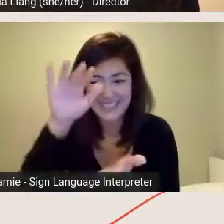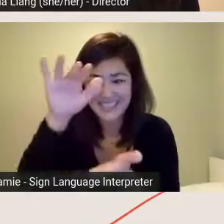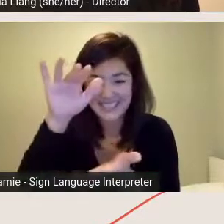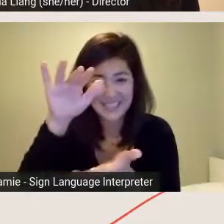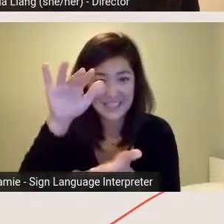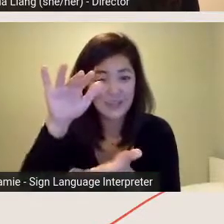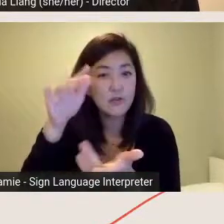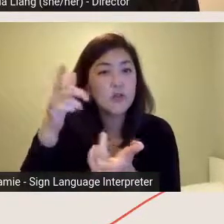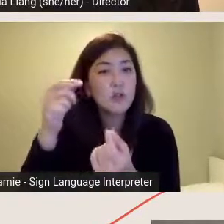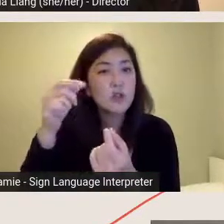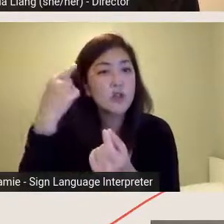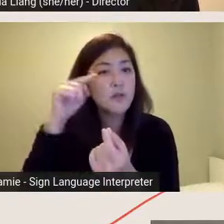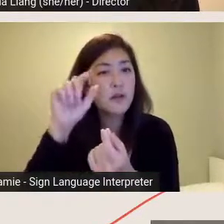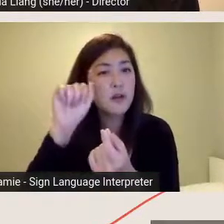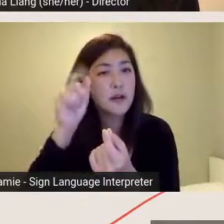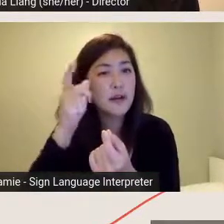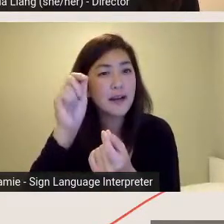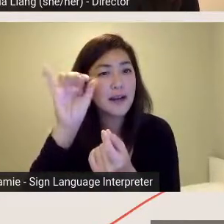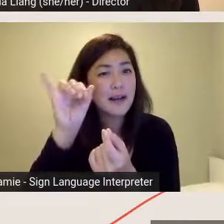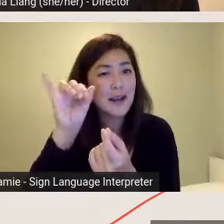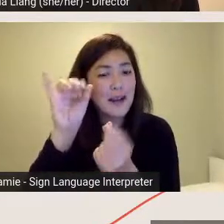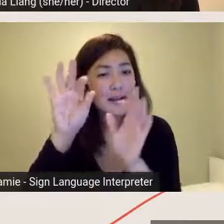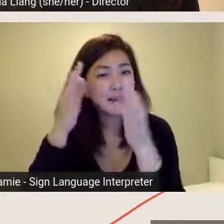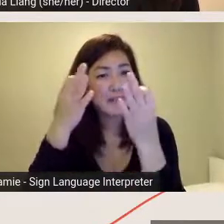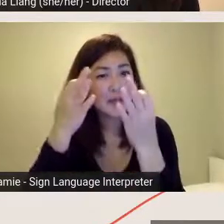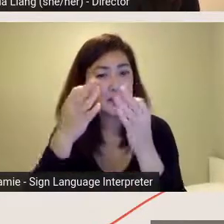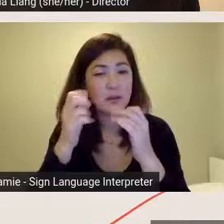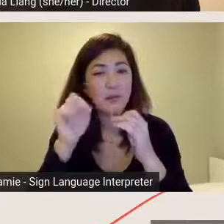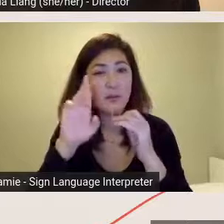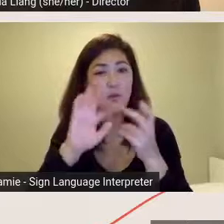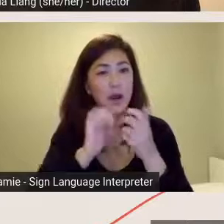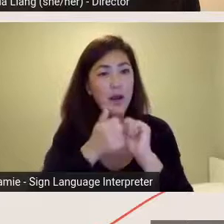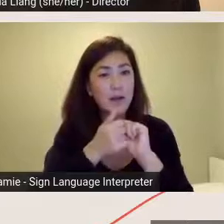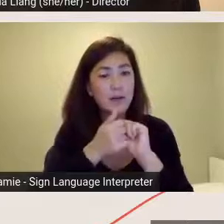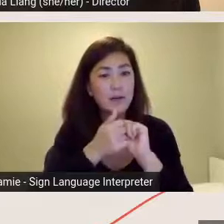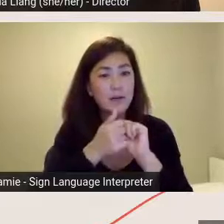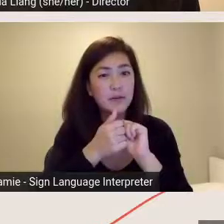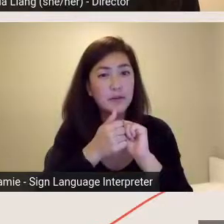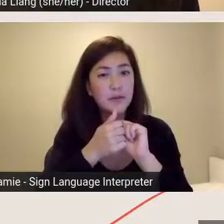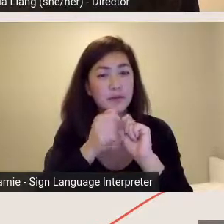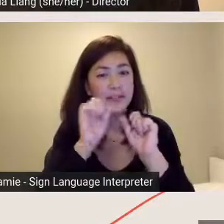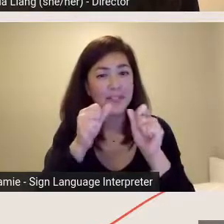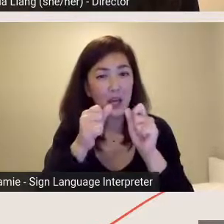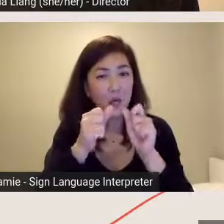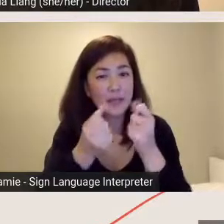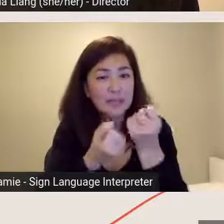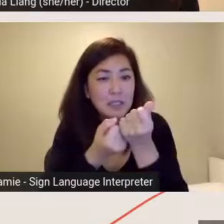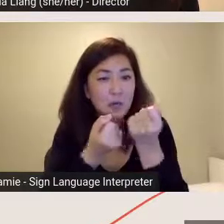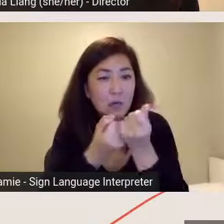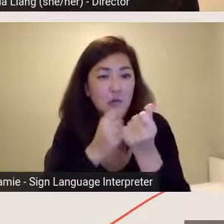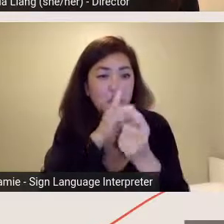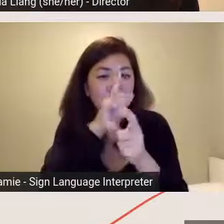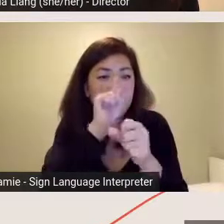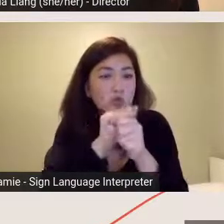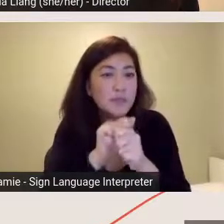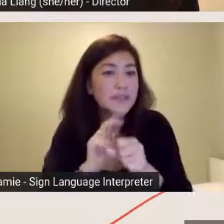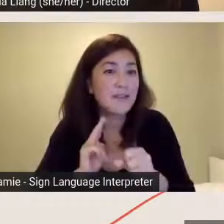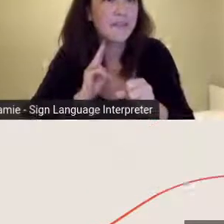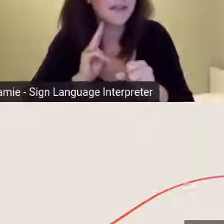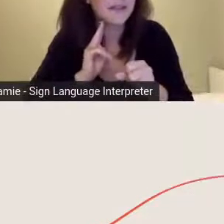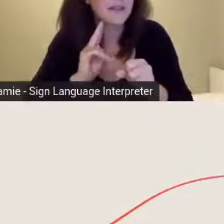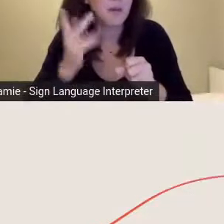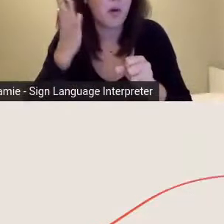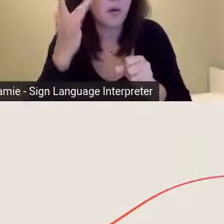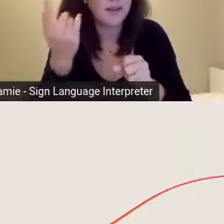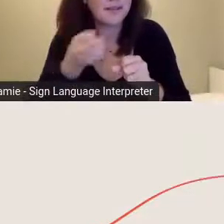Akai's family, or, you know, how we support, you know, the victim, the actual victim in this situation, because someone lost their life,